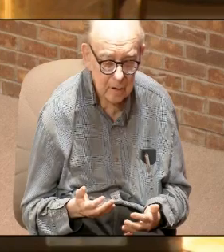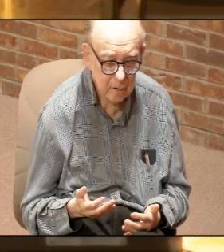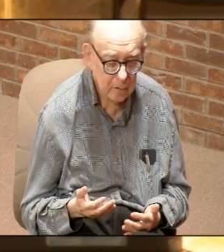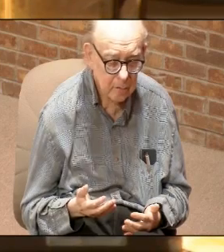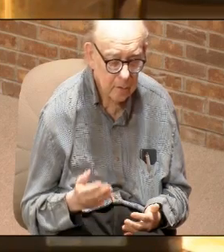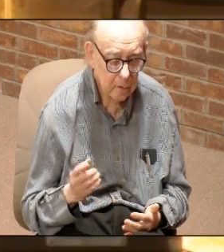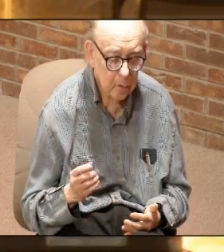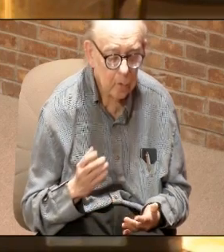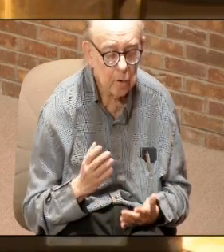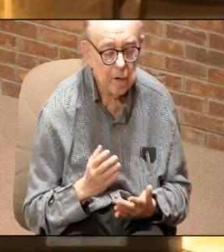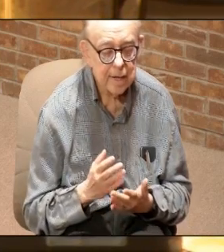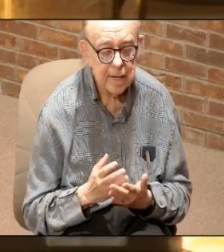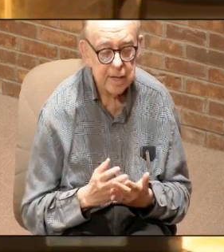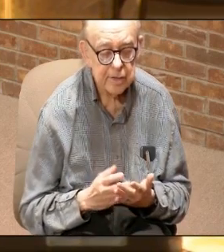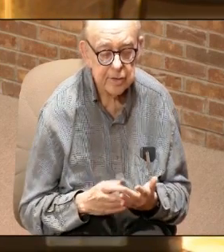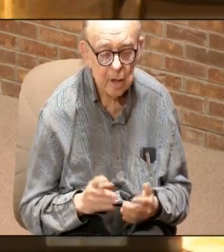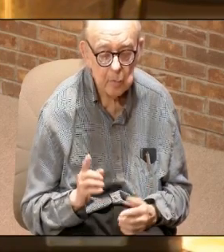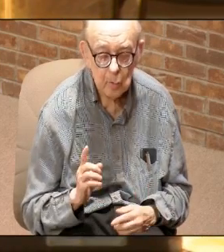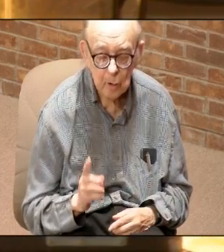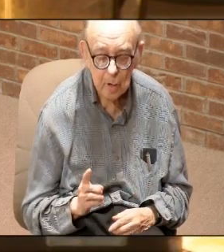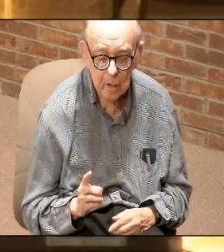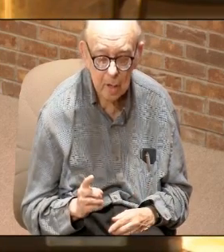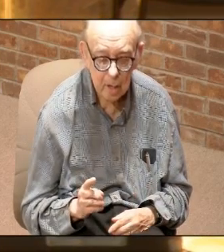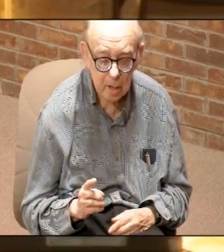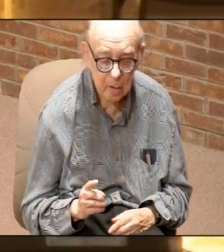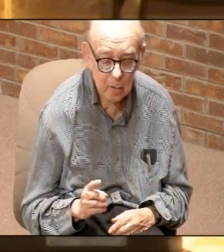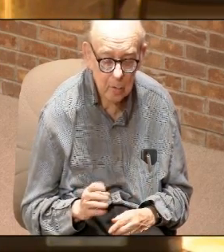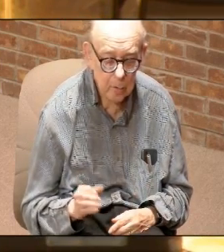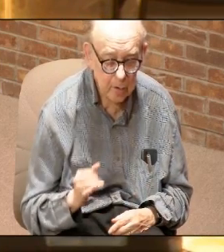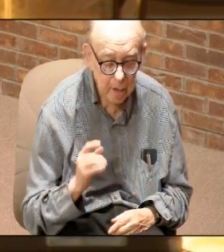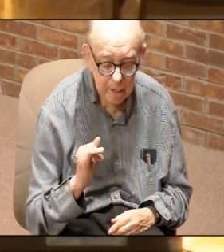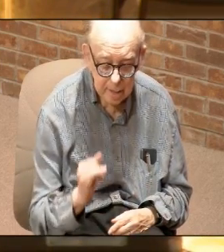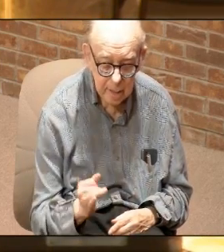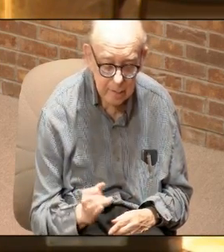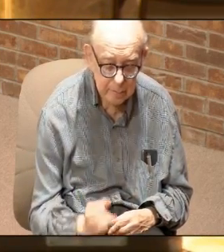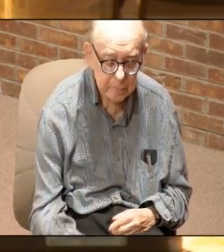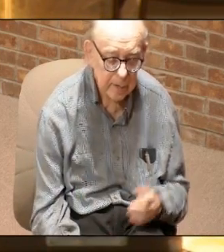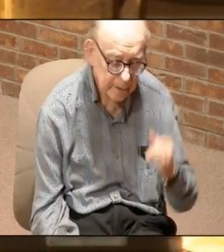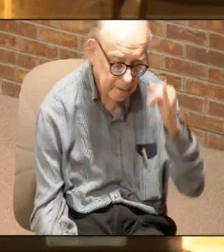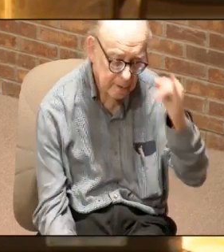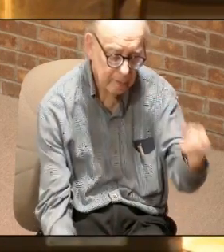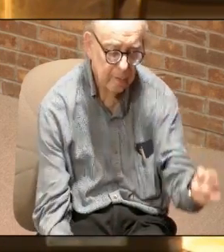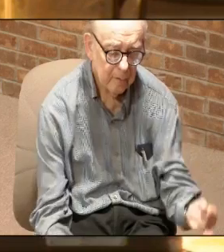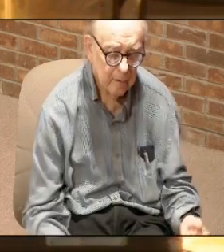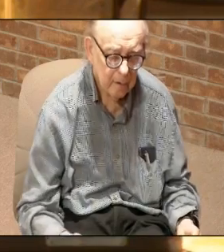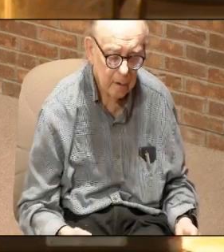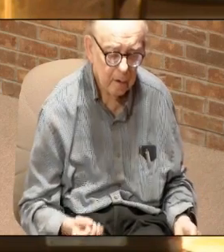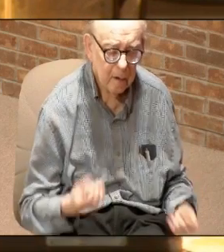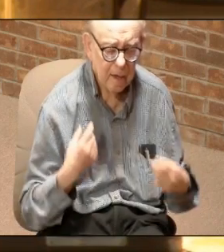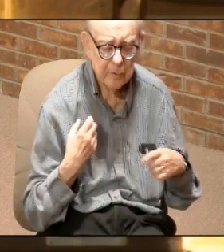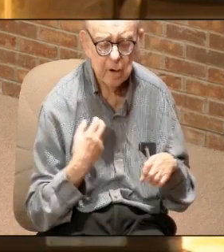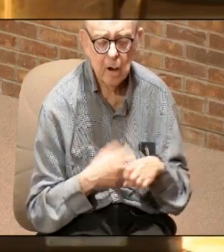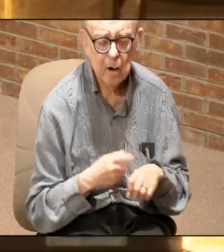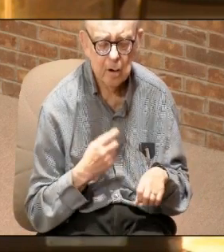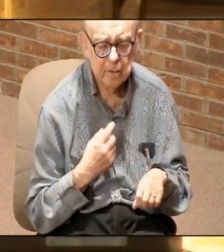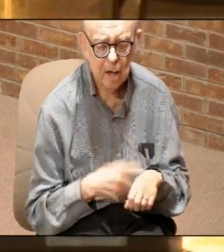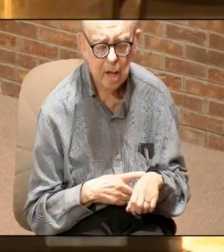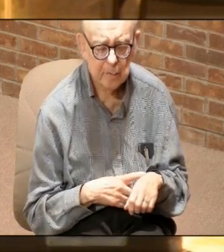or someone or an idea and having a difficult